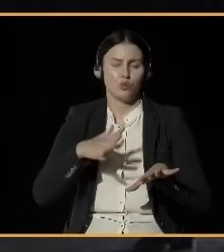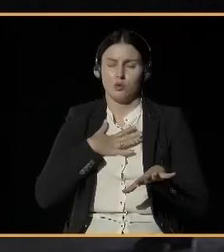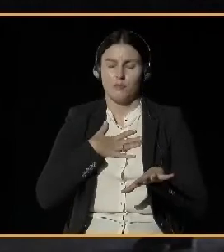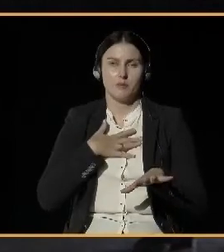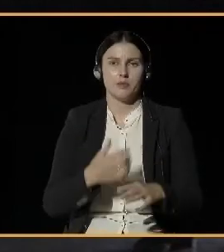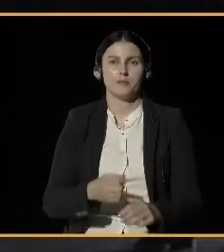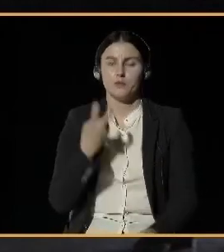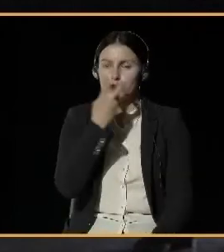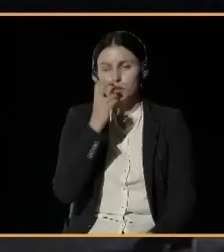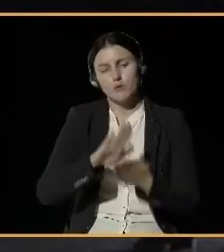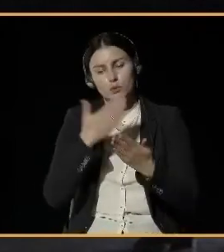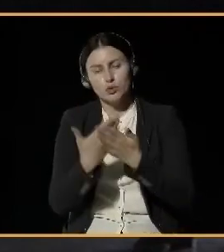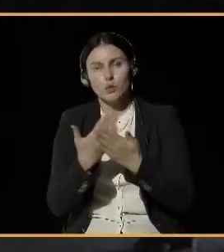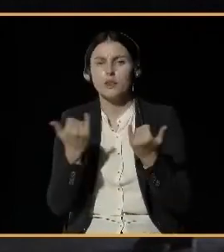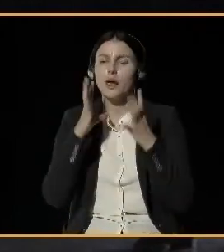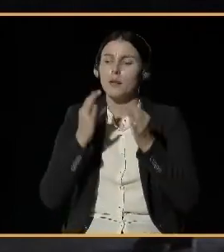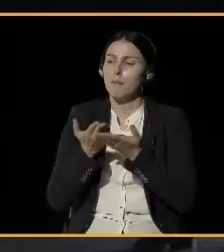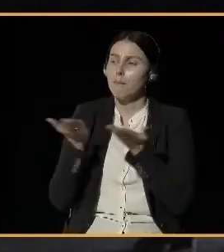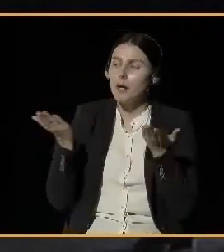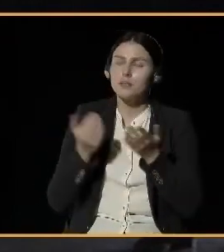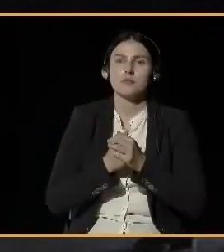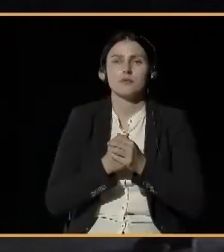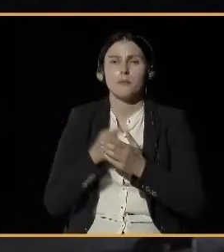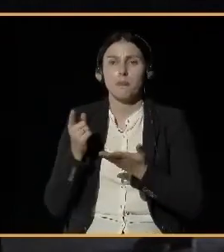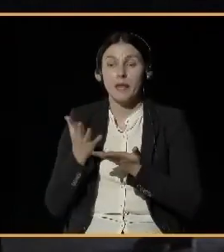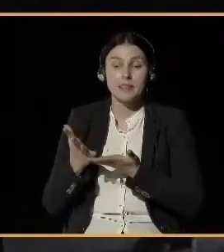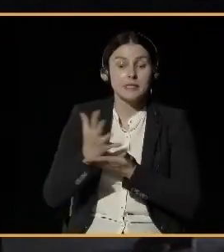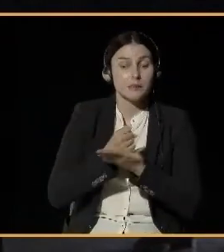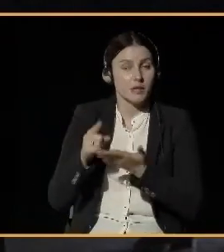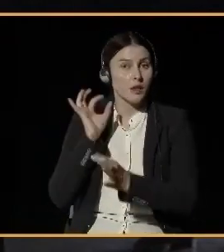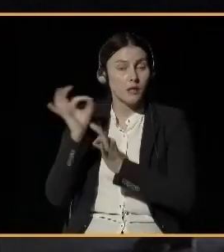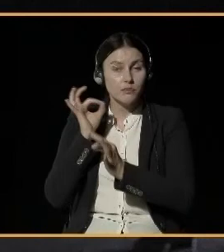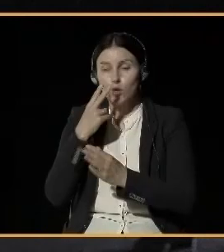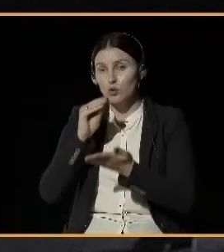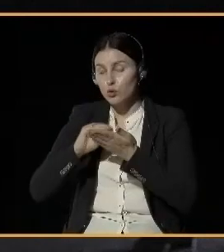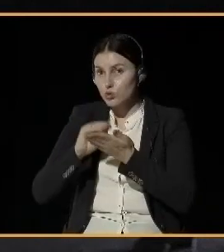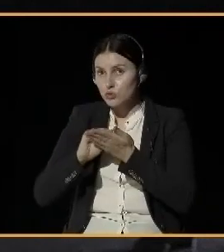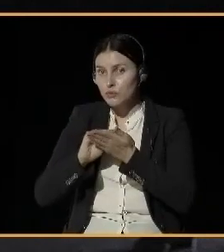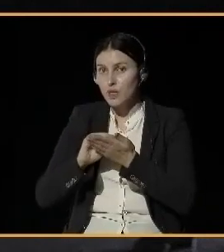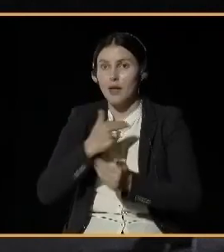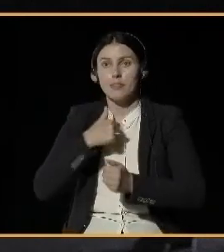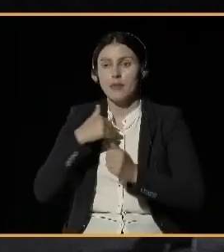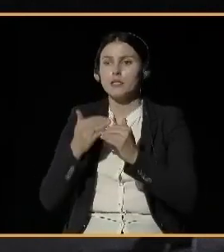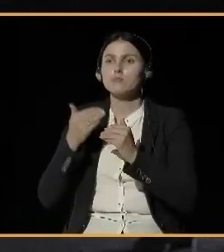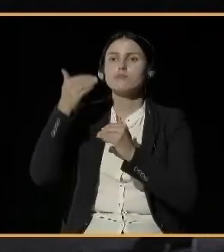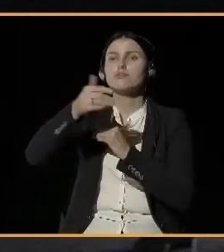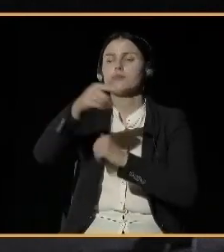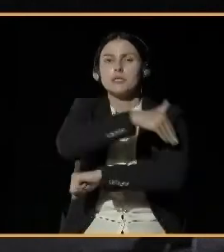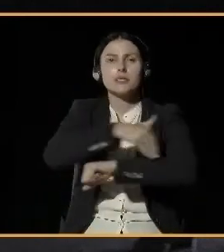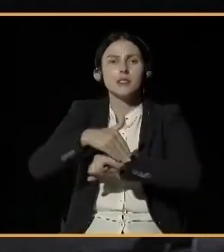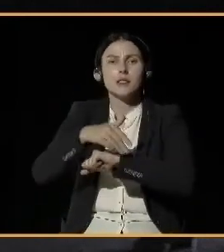there's a big number of very interesting examples to talk about, but I would like to ask you about